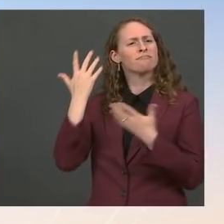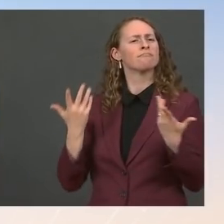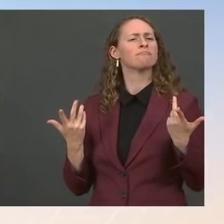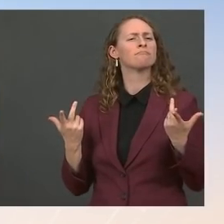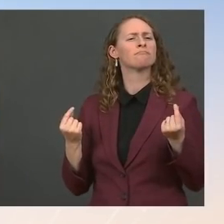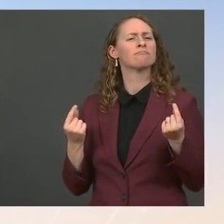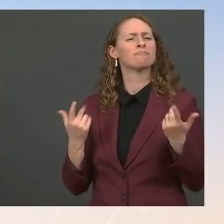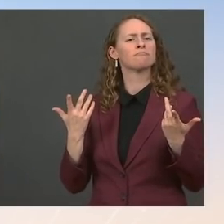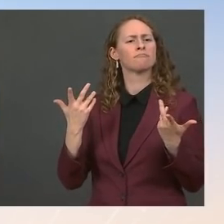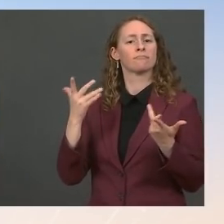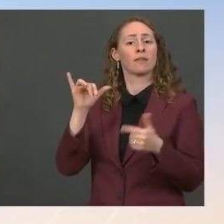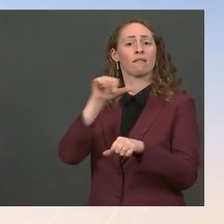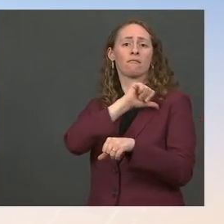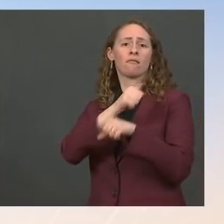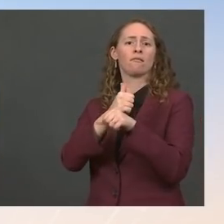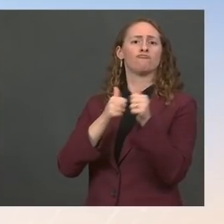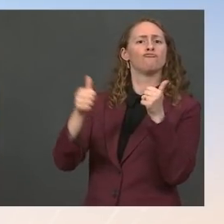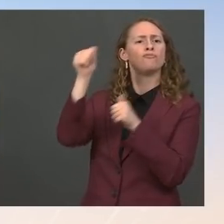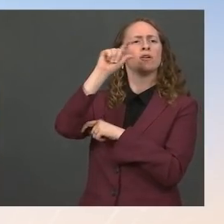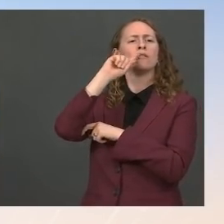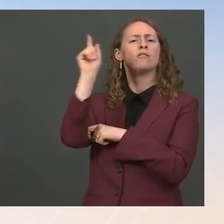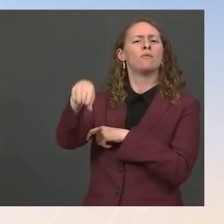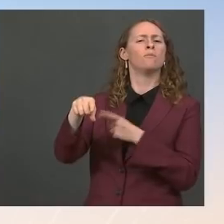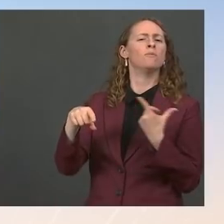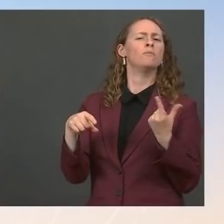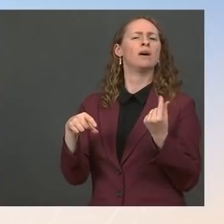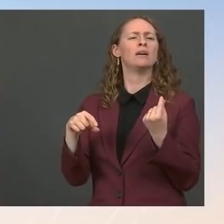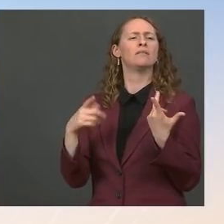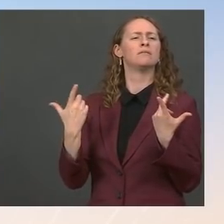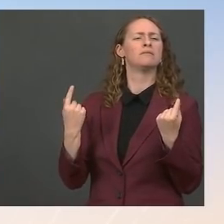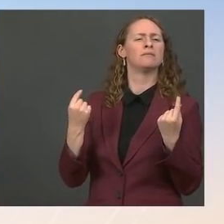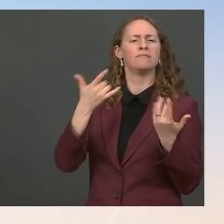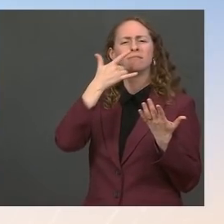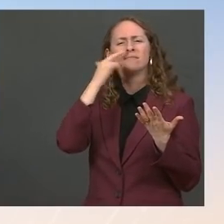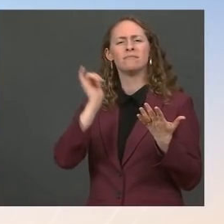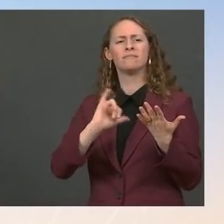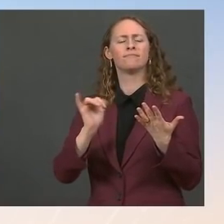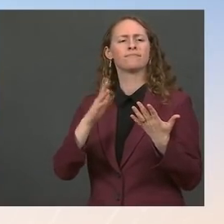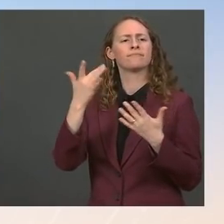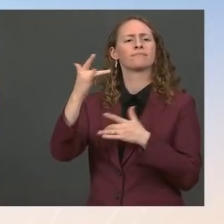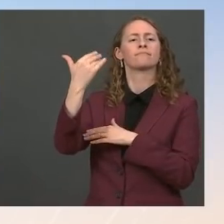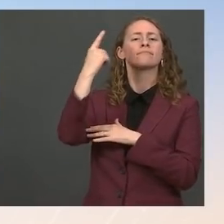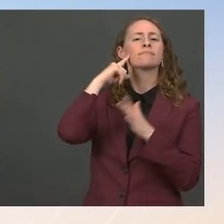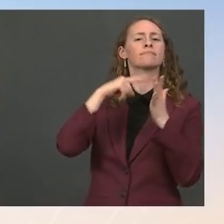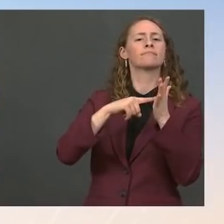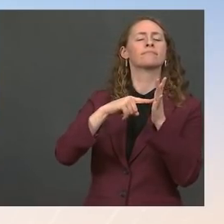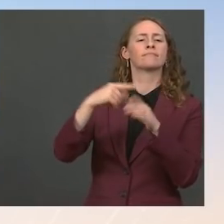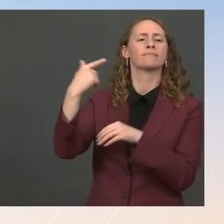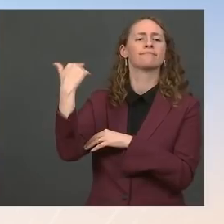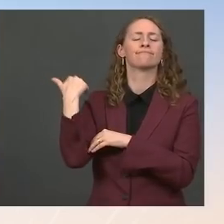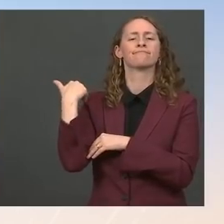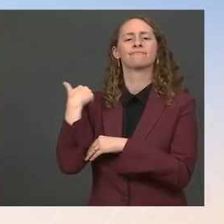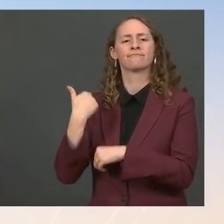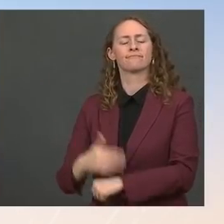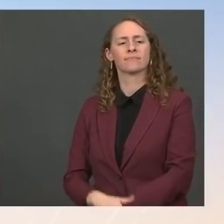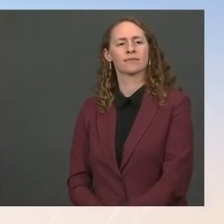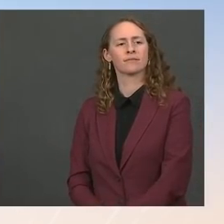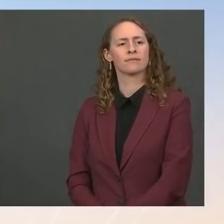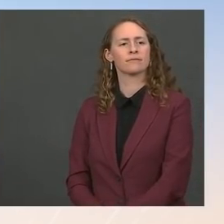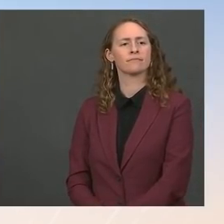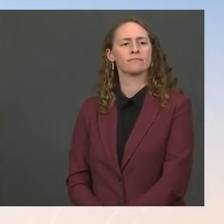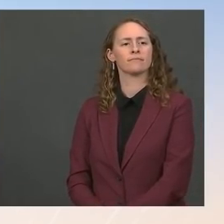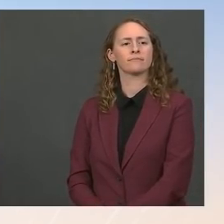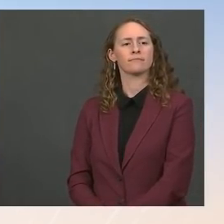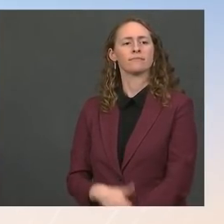executive orders that you are eyeing right now? Because there are some who used to be in justice, and Justice Department said, it's not much you can do, but what can you do with